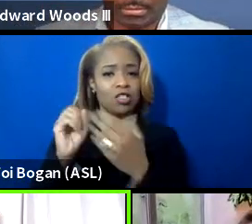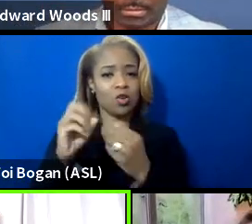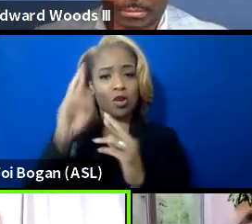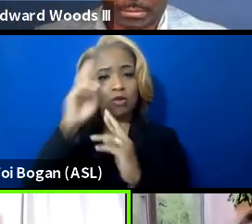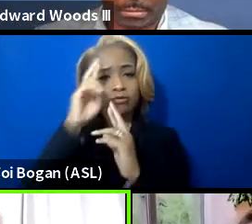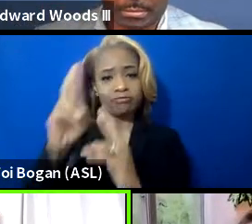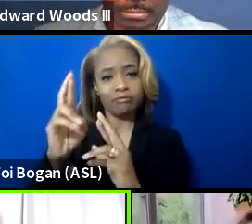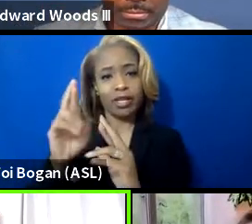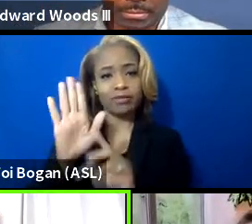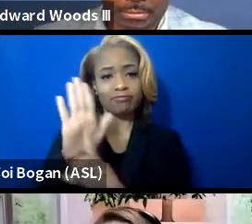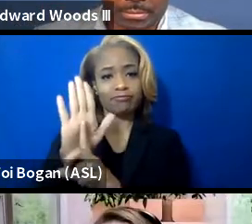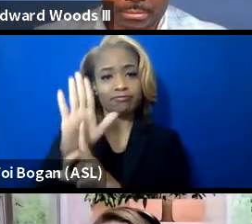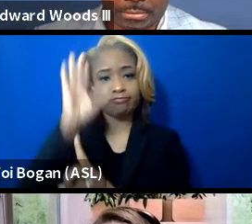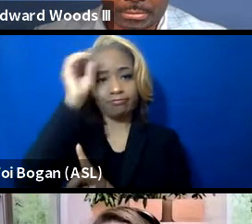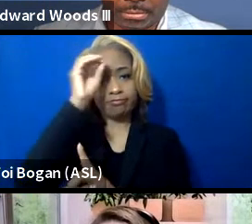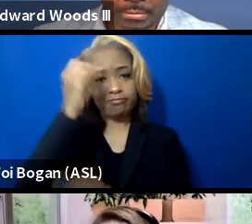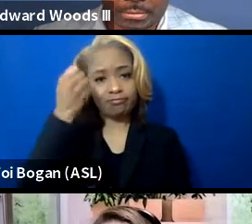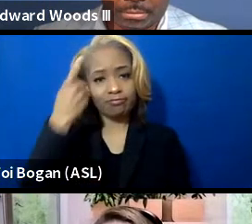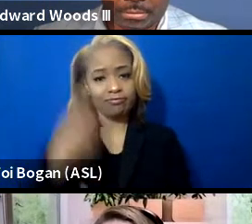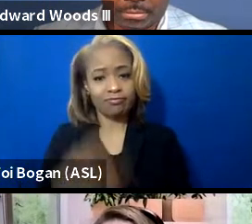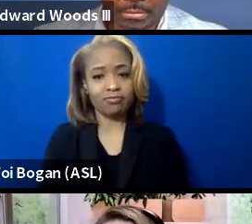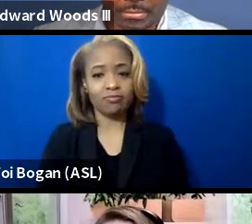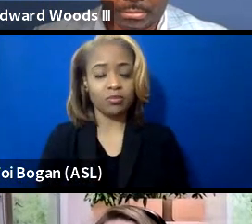that. I get it, for sure.